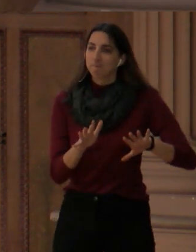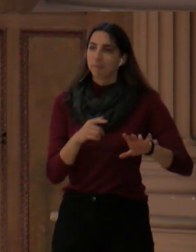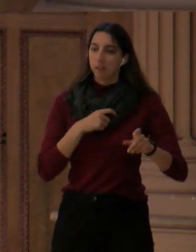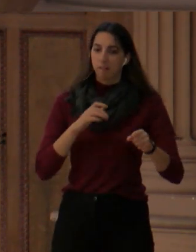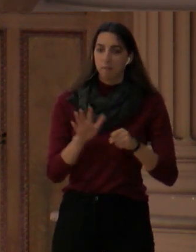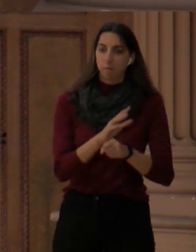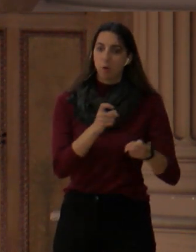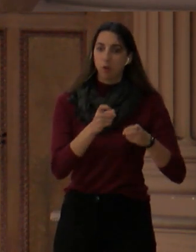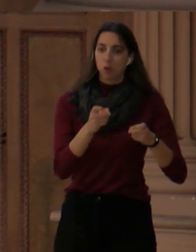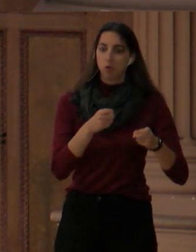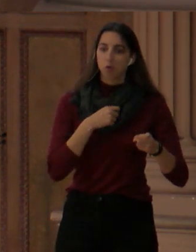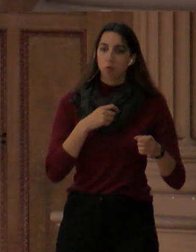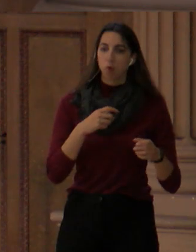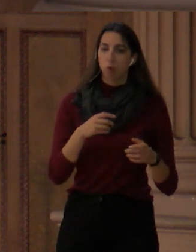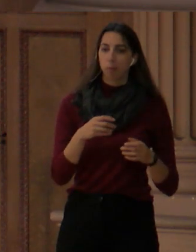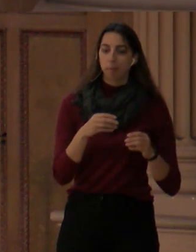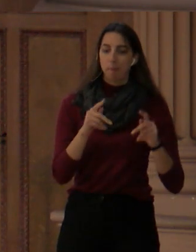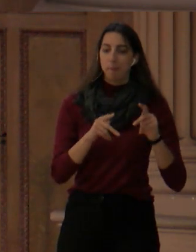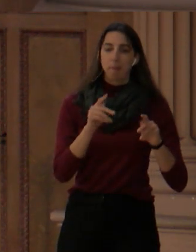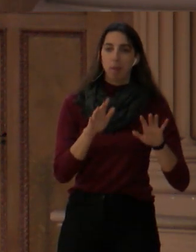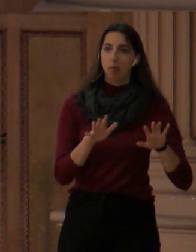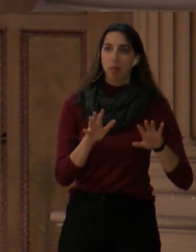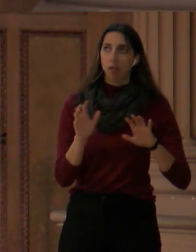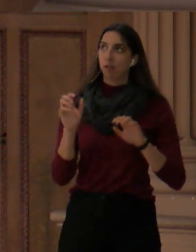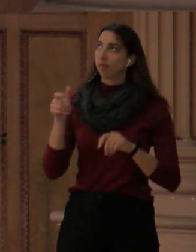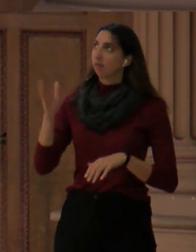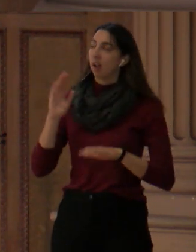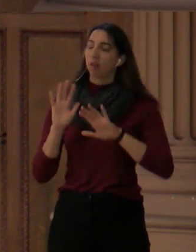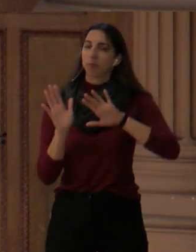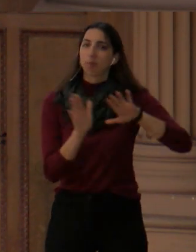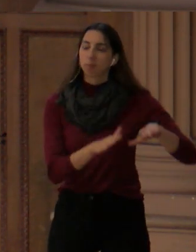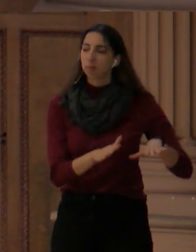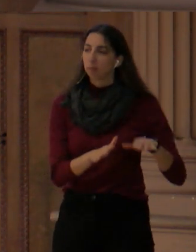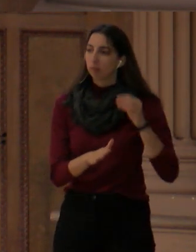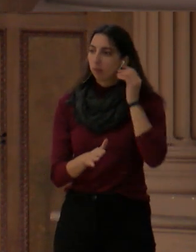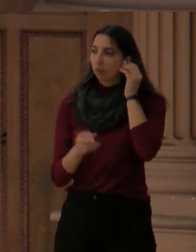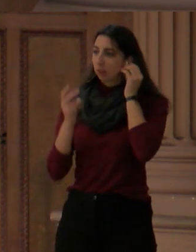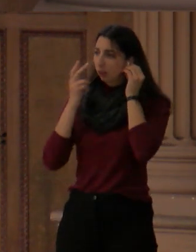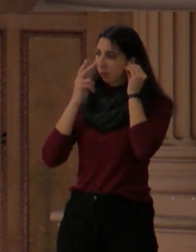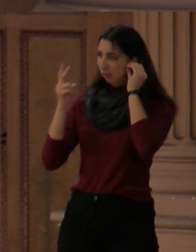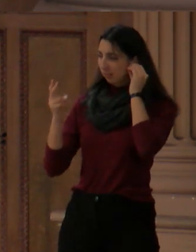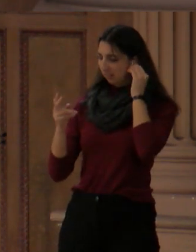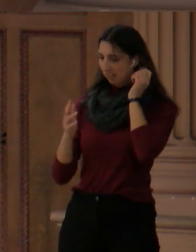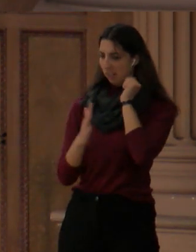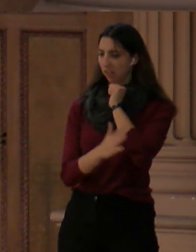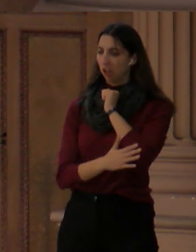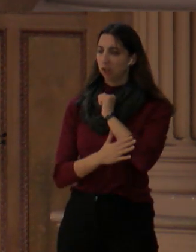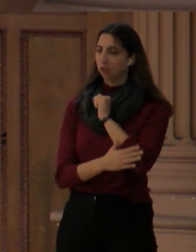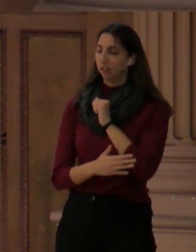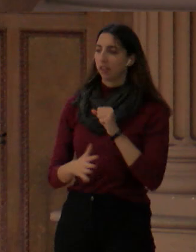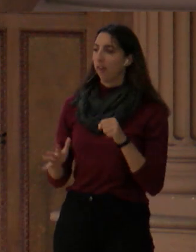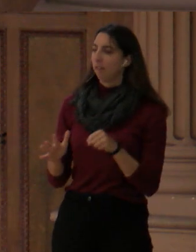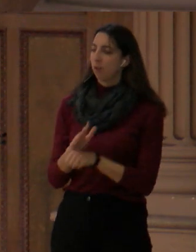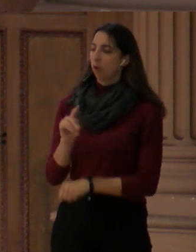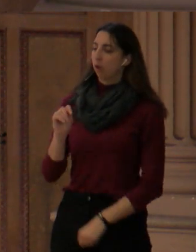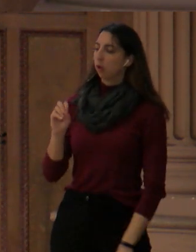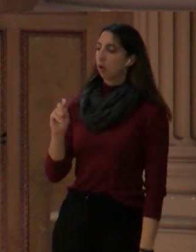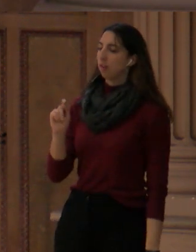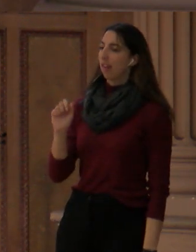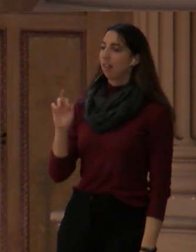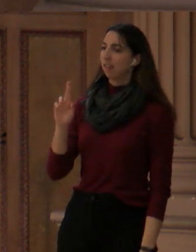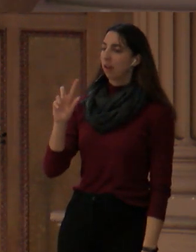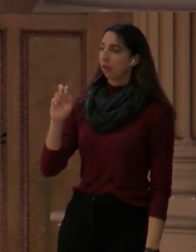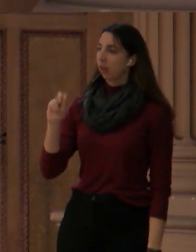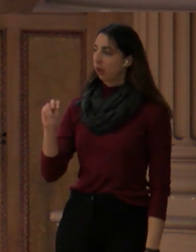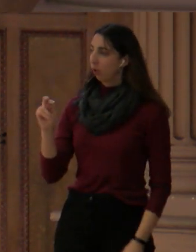squeeze out God. And this is why when you look at countries where there's totalitarian rule, you always see oppression of the church because